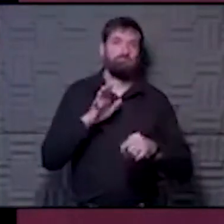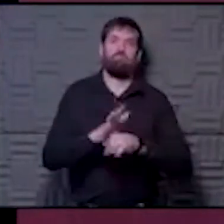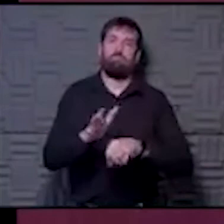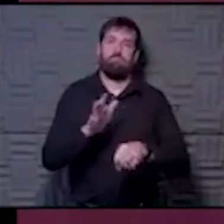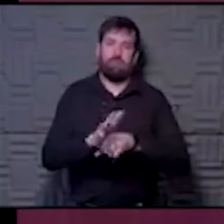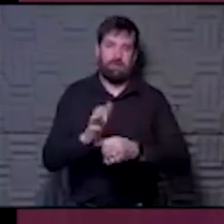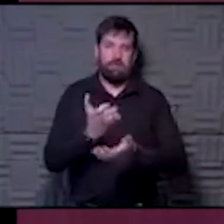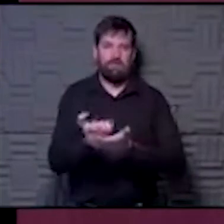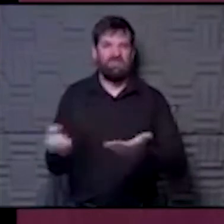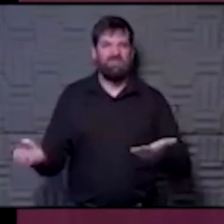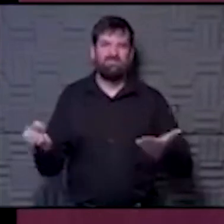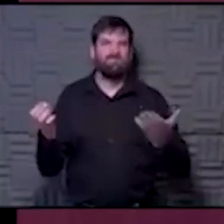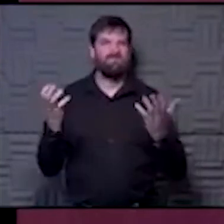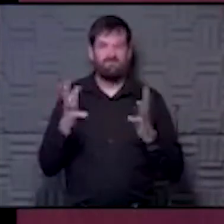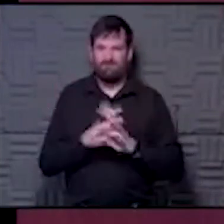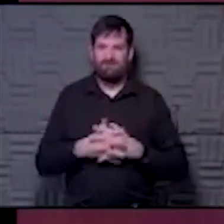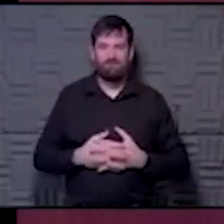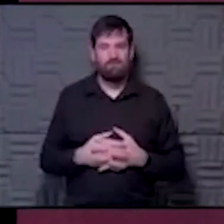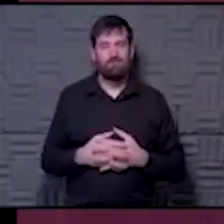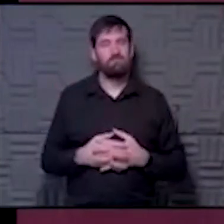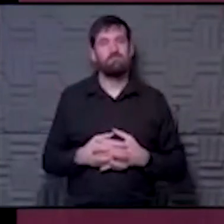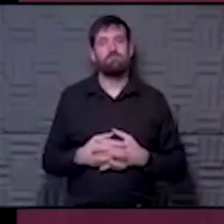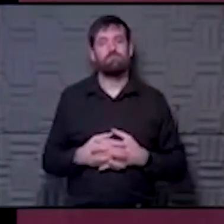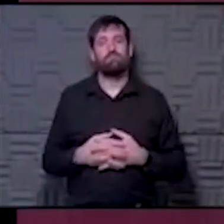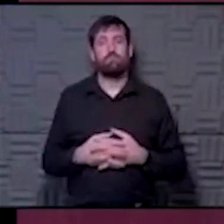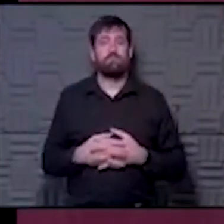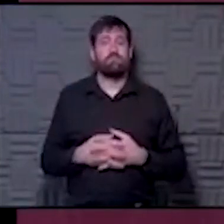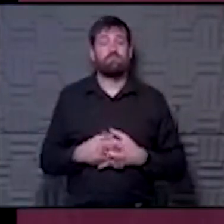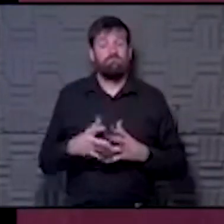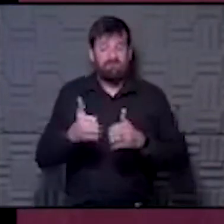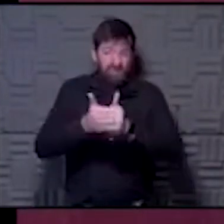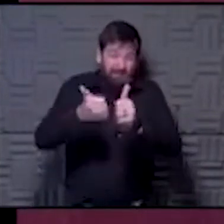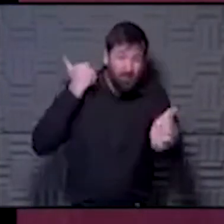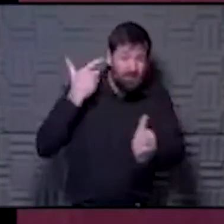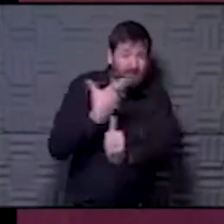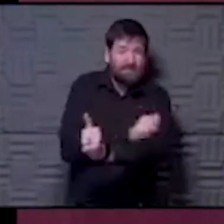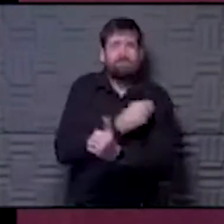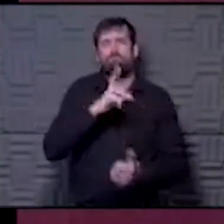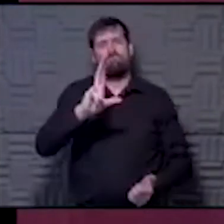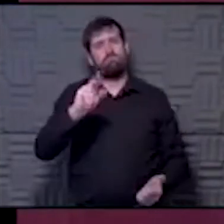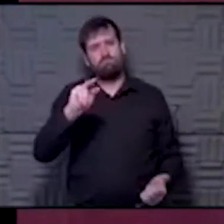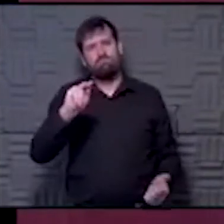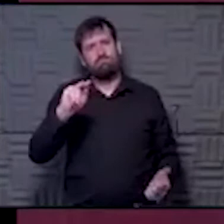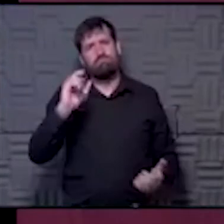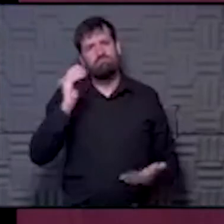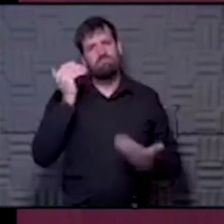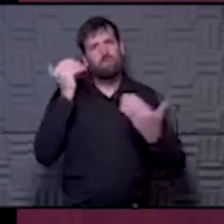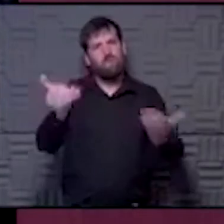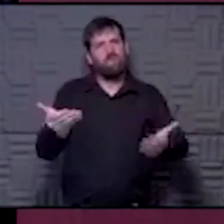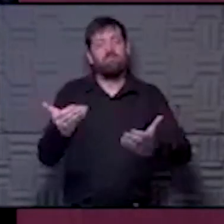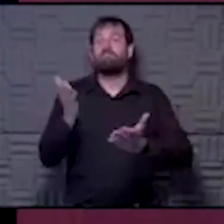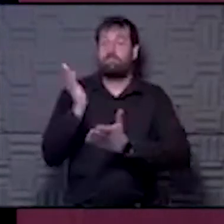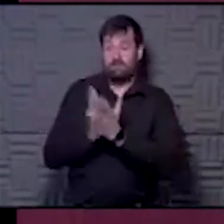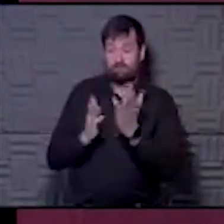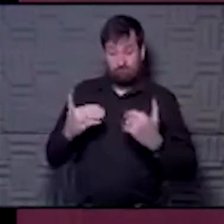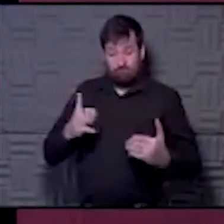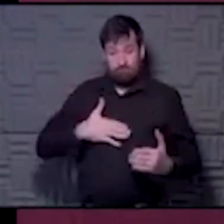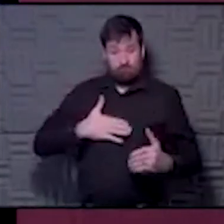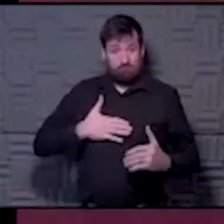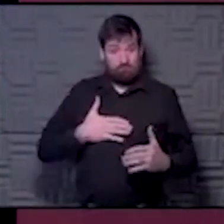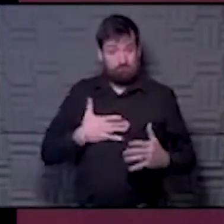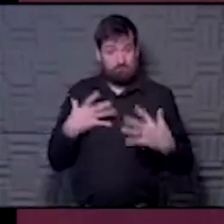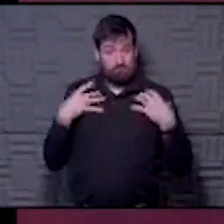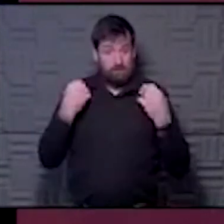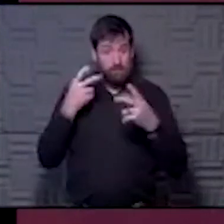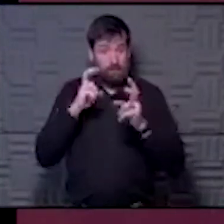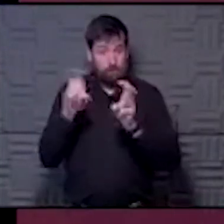reaction. No issues. But I wouldn't not get the vaccine. I would absolutely still go get the vaccine. And, I've got some health issues myself, and I know